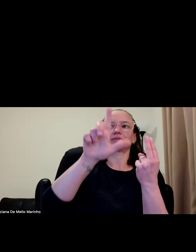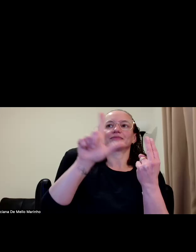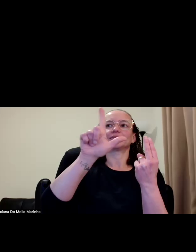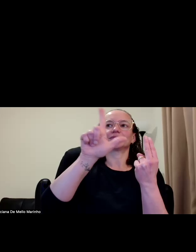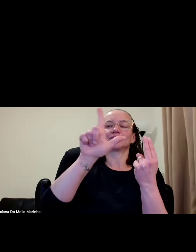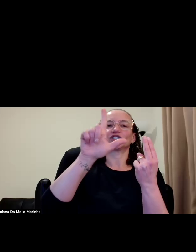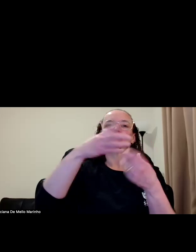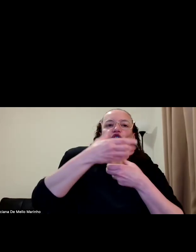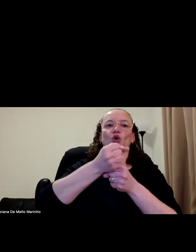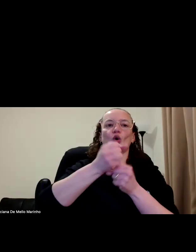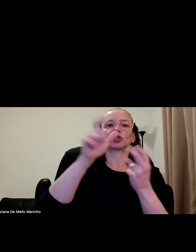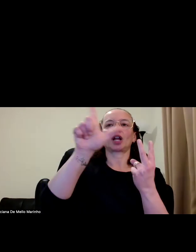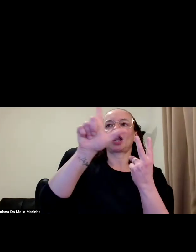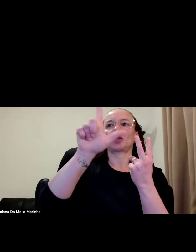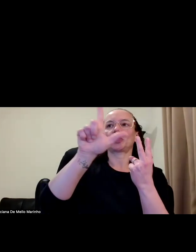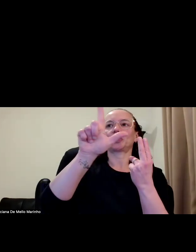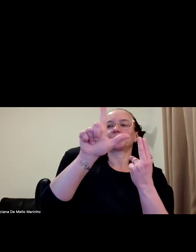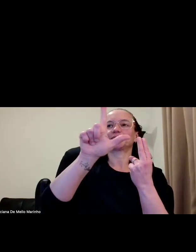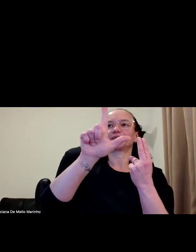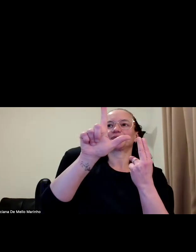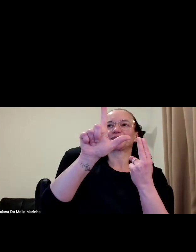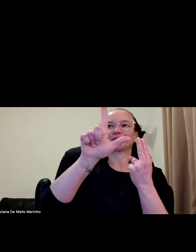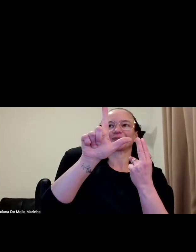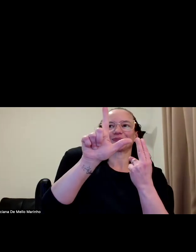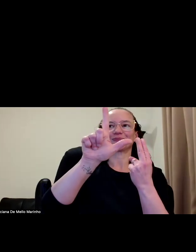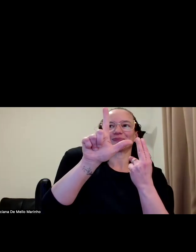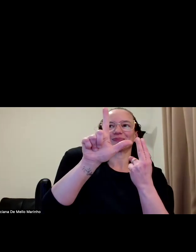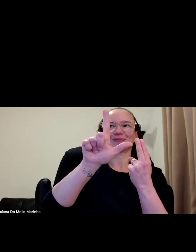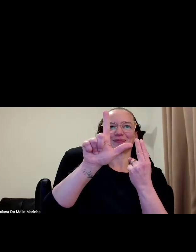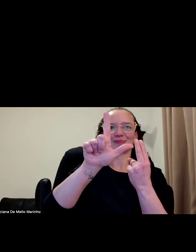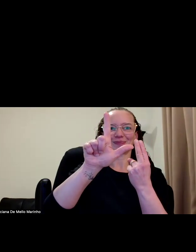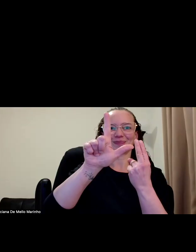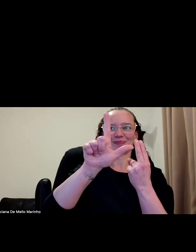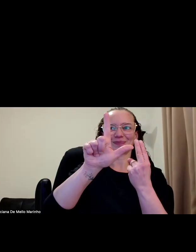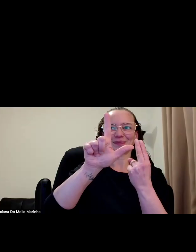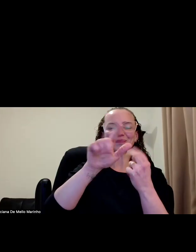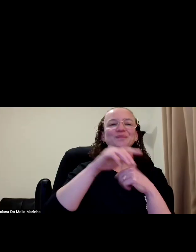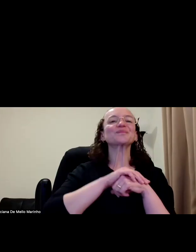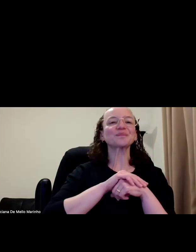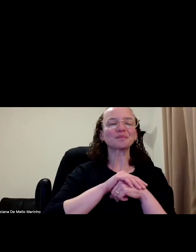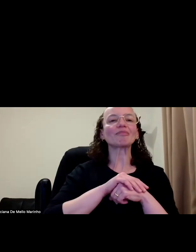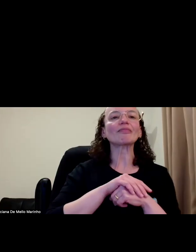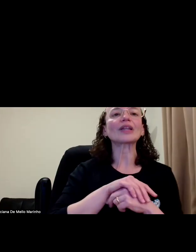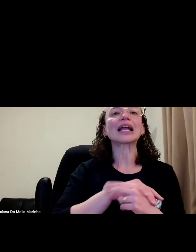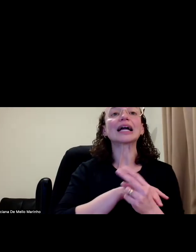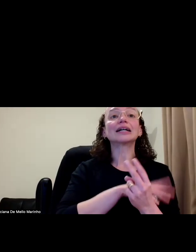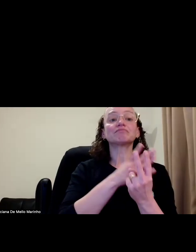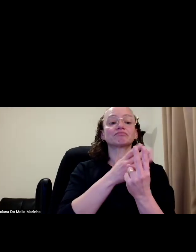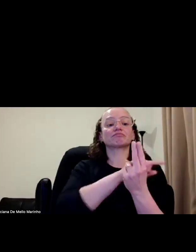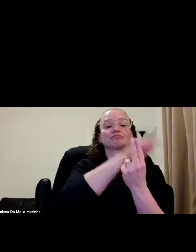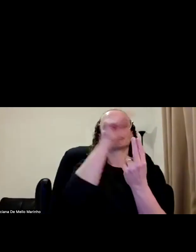is the lingual, or L. L for lingual, the inside closest to your tongue.